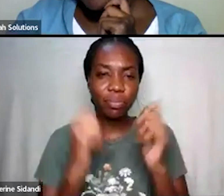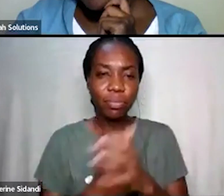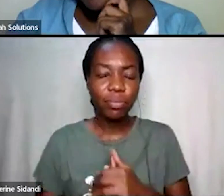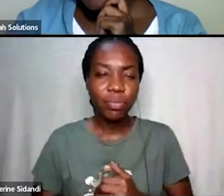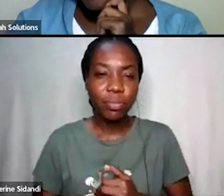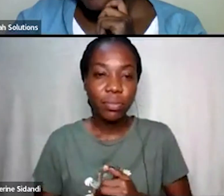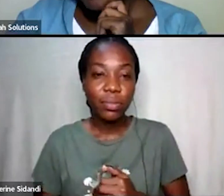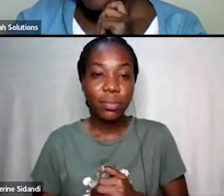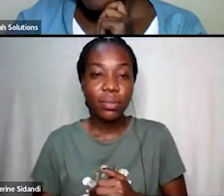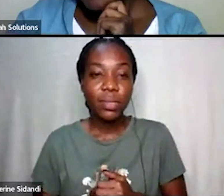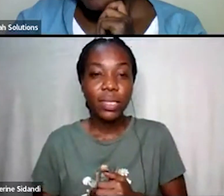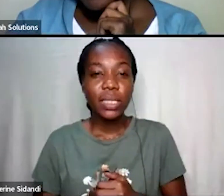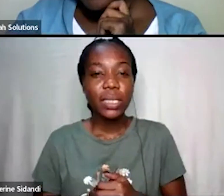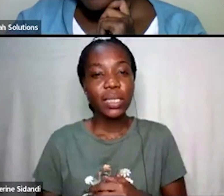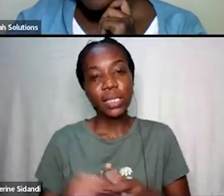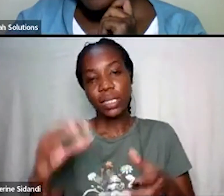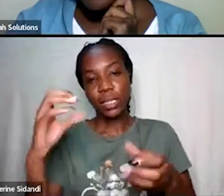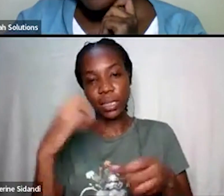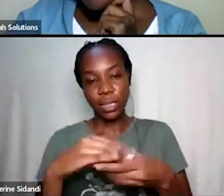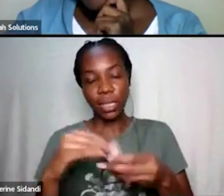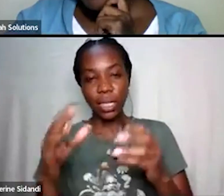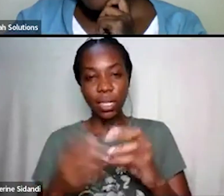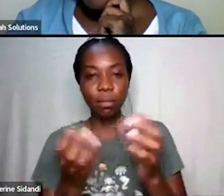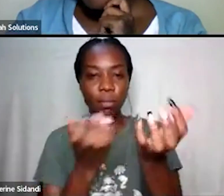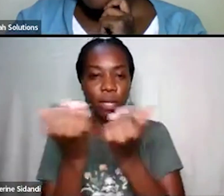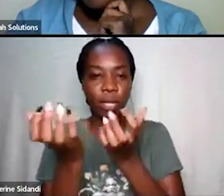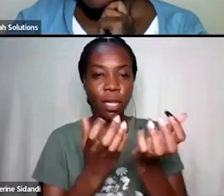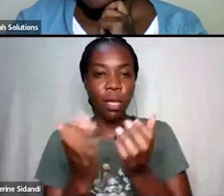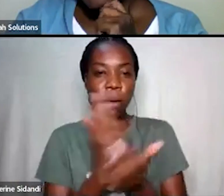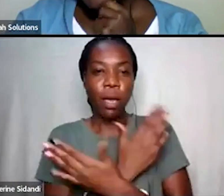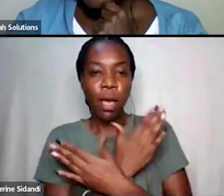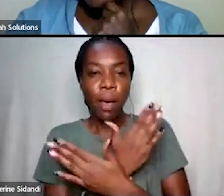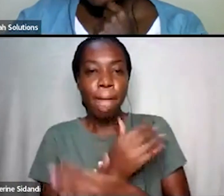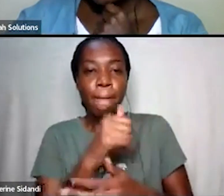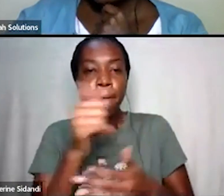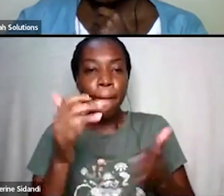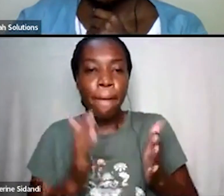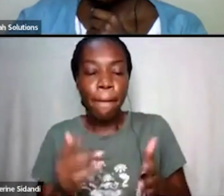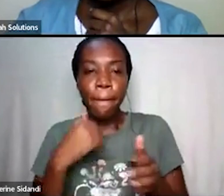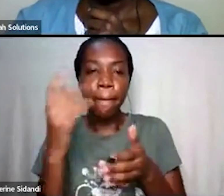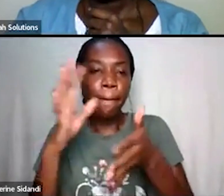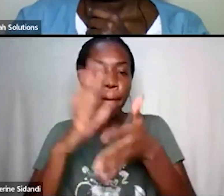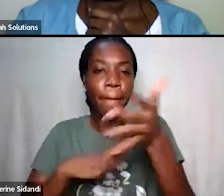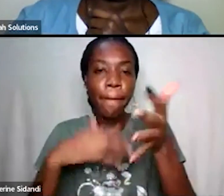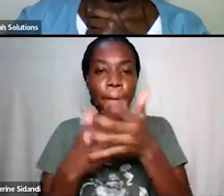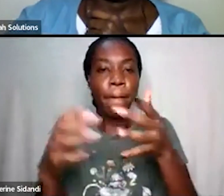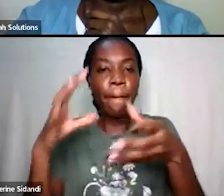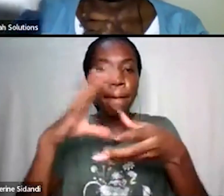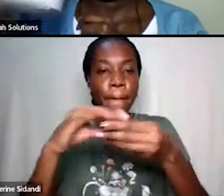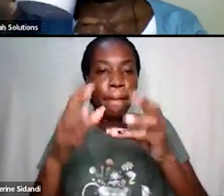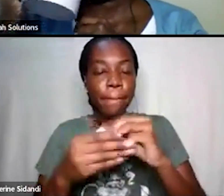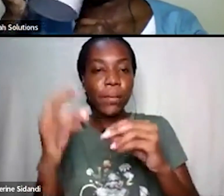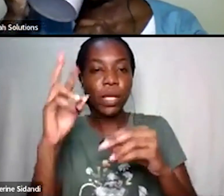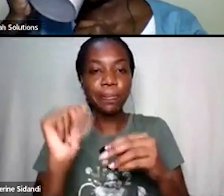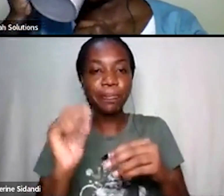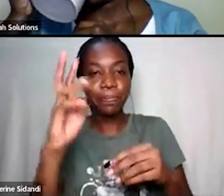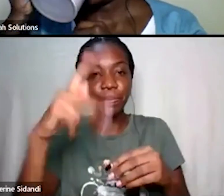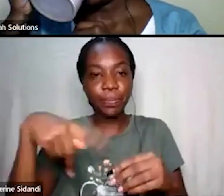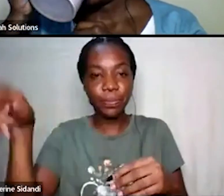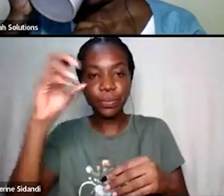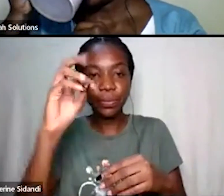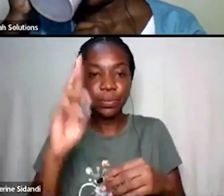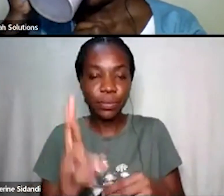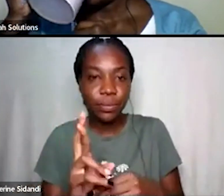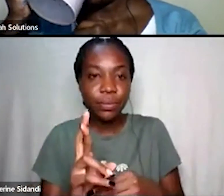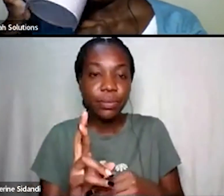Social or business partnerships. Elizabeth Mwangi, networking is creating rapport. Richard,